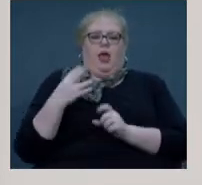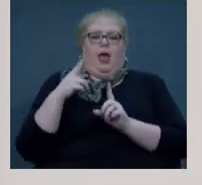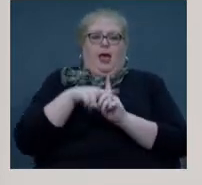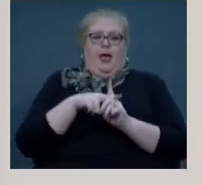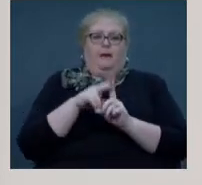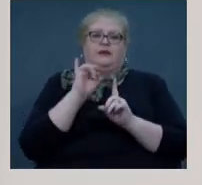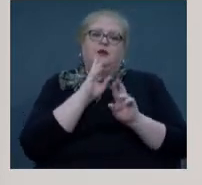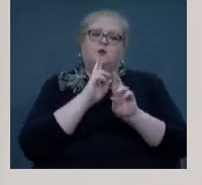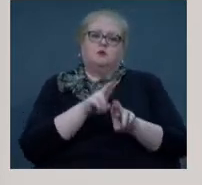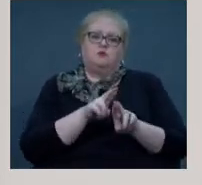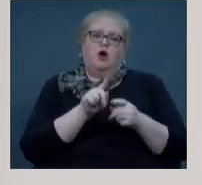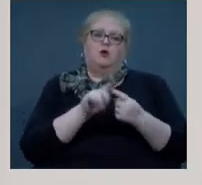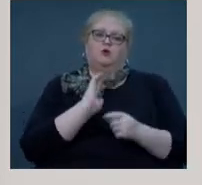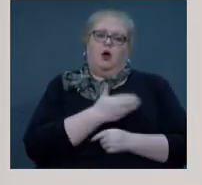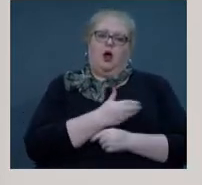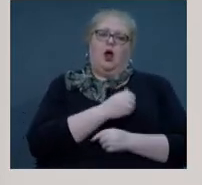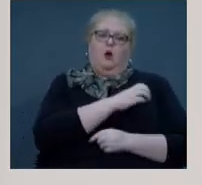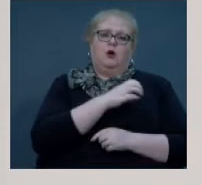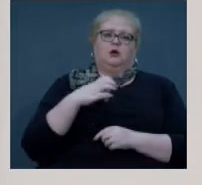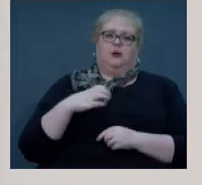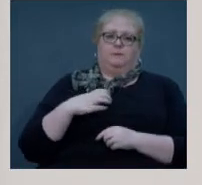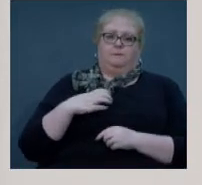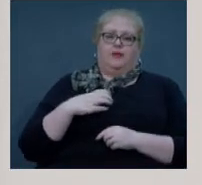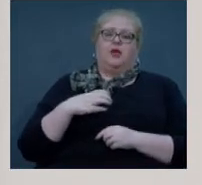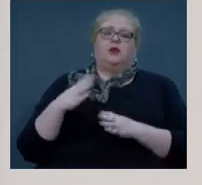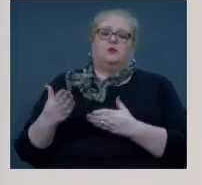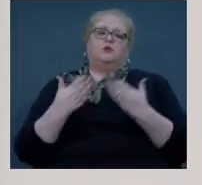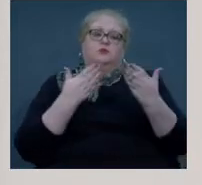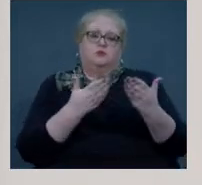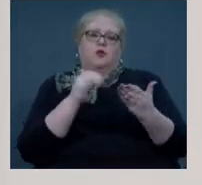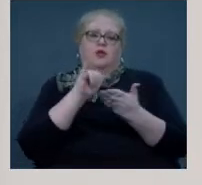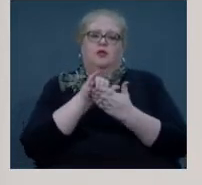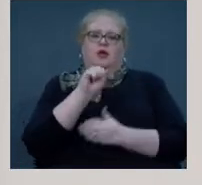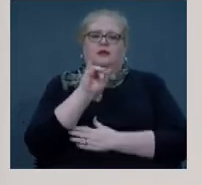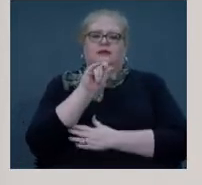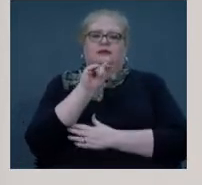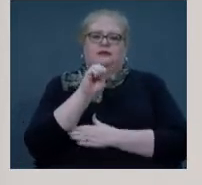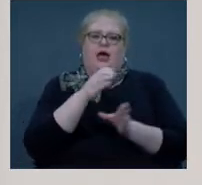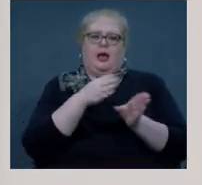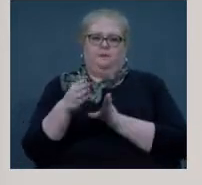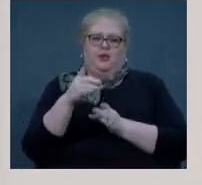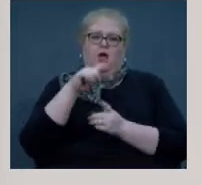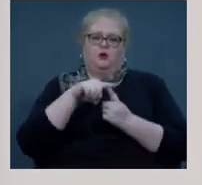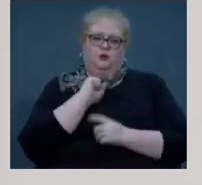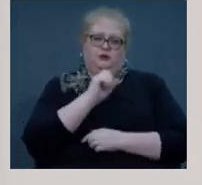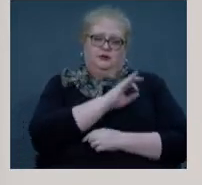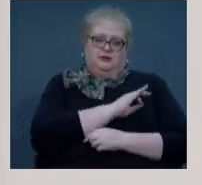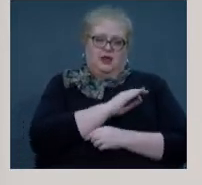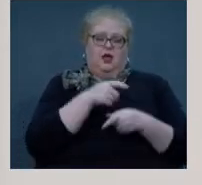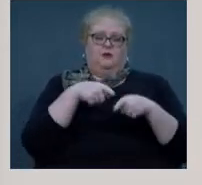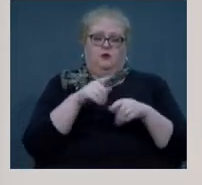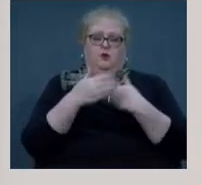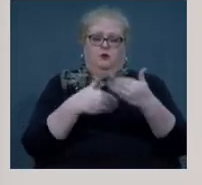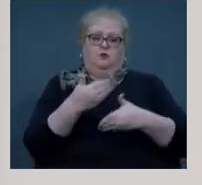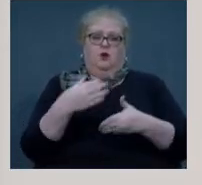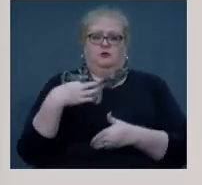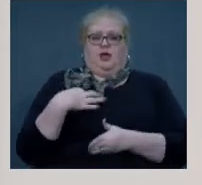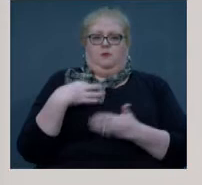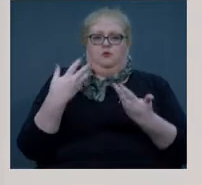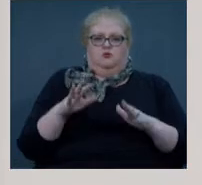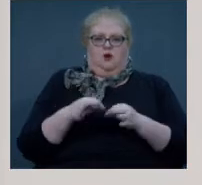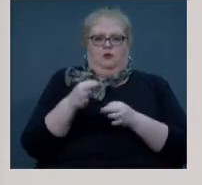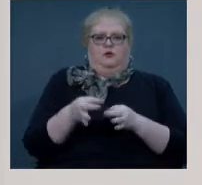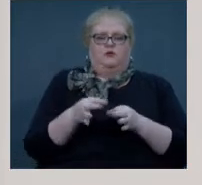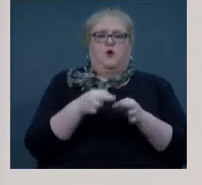raised at subdivision committee by providing a revised site plan to staff. During the process, the application has been deferred